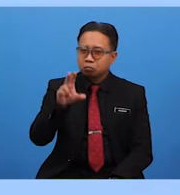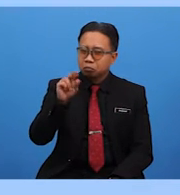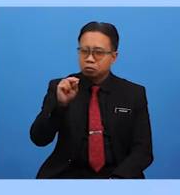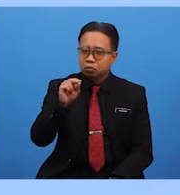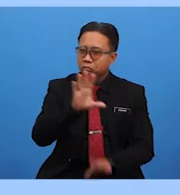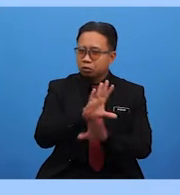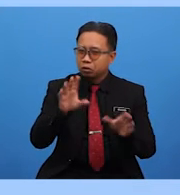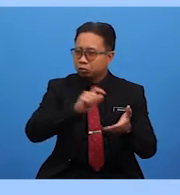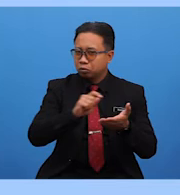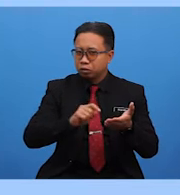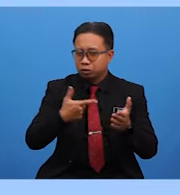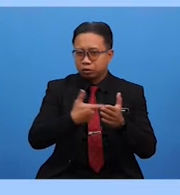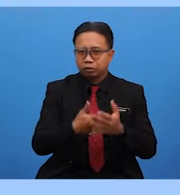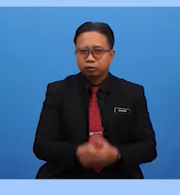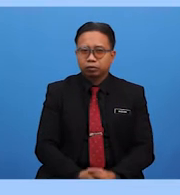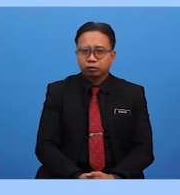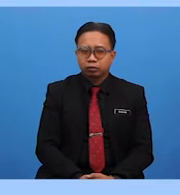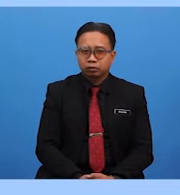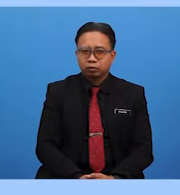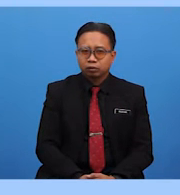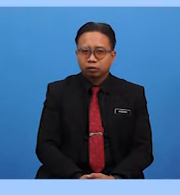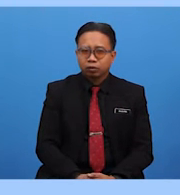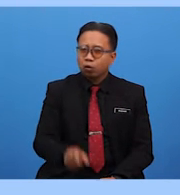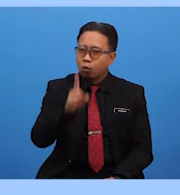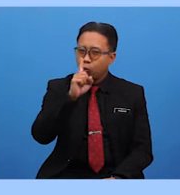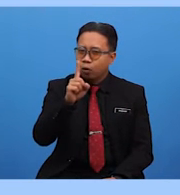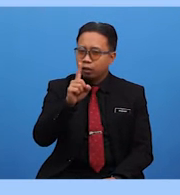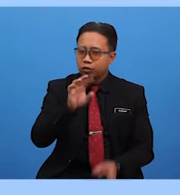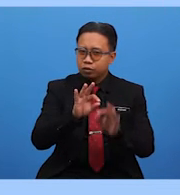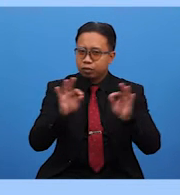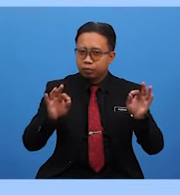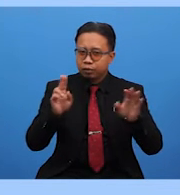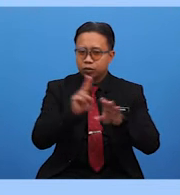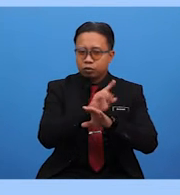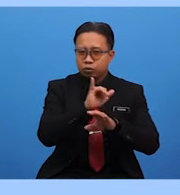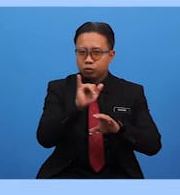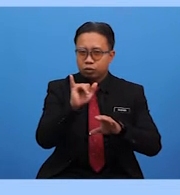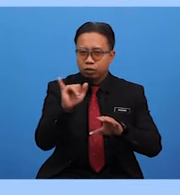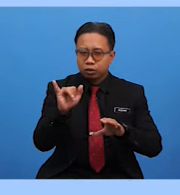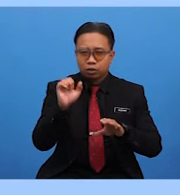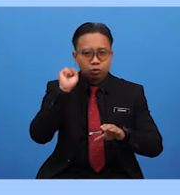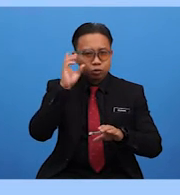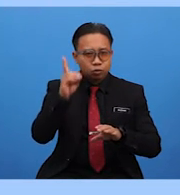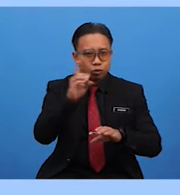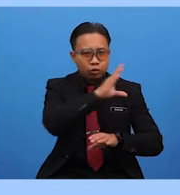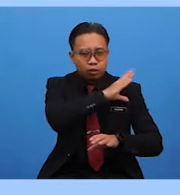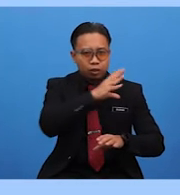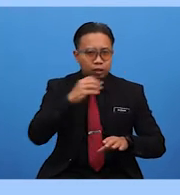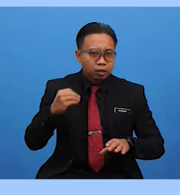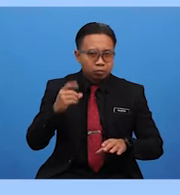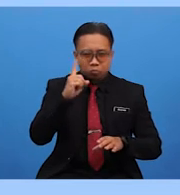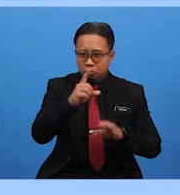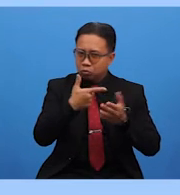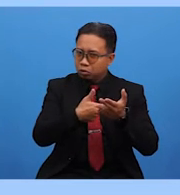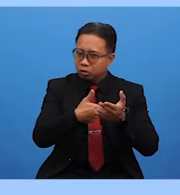write this time. You need to give at least one statement using should and another one